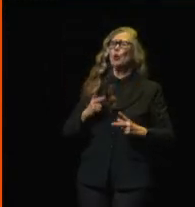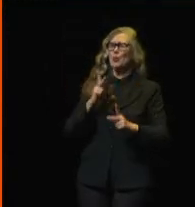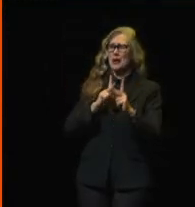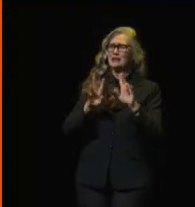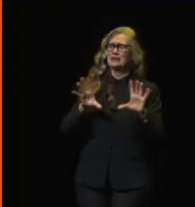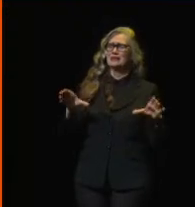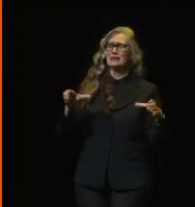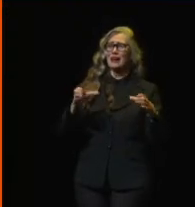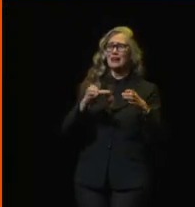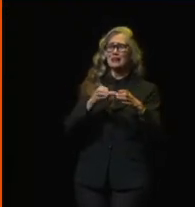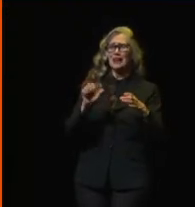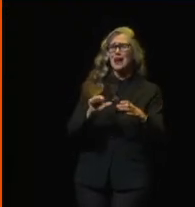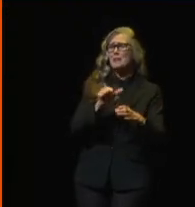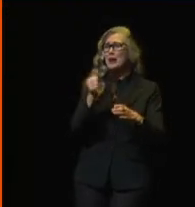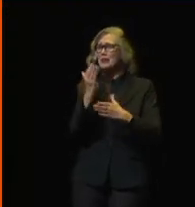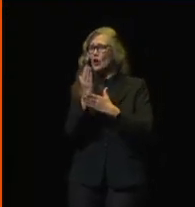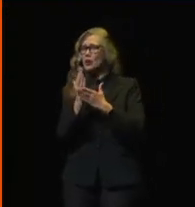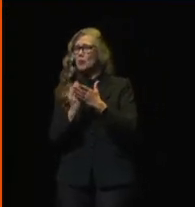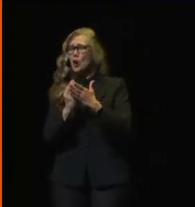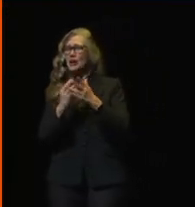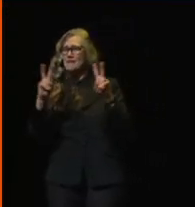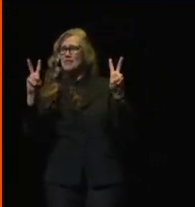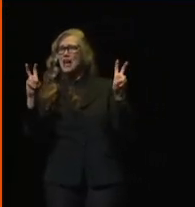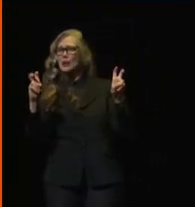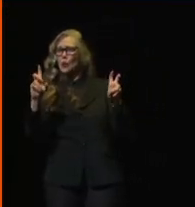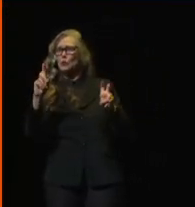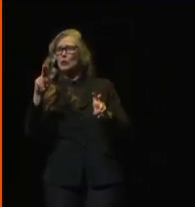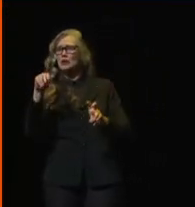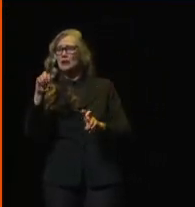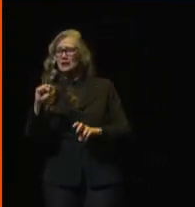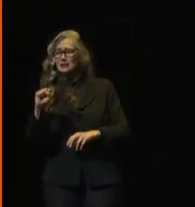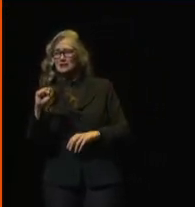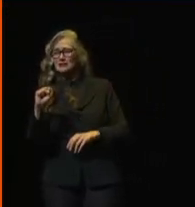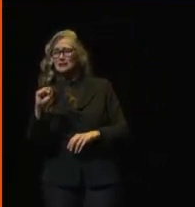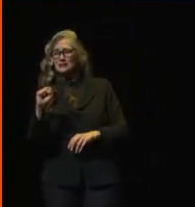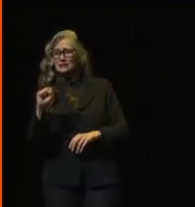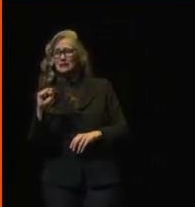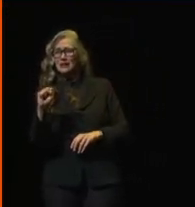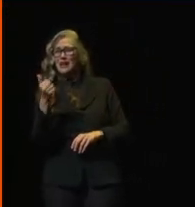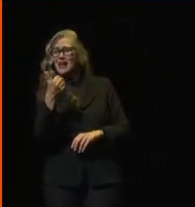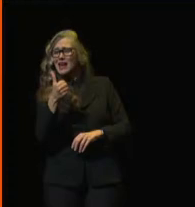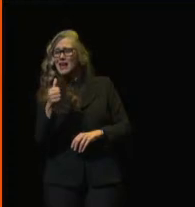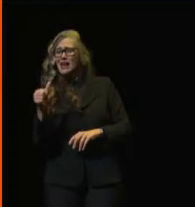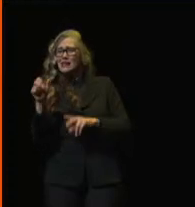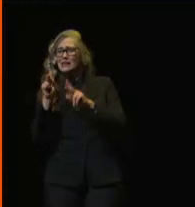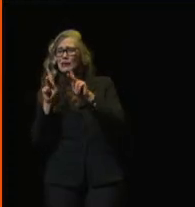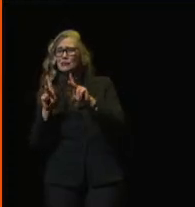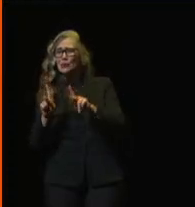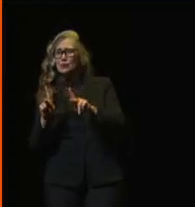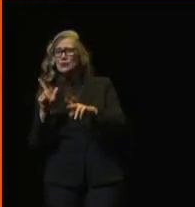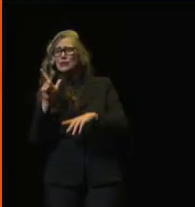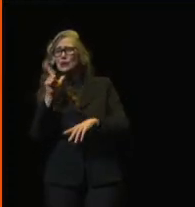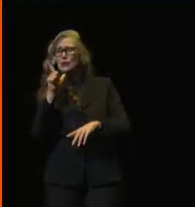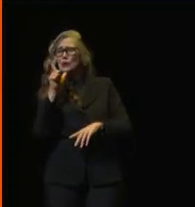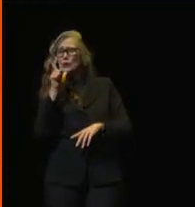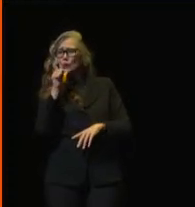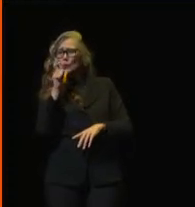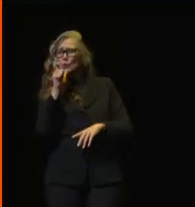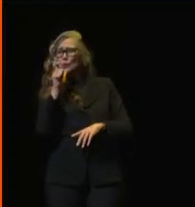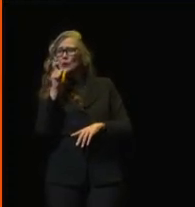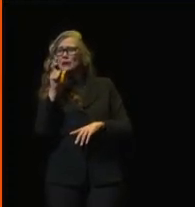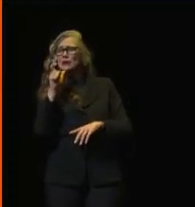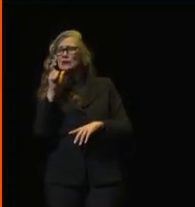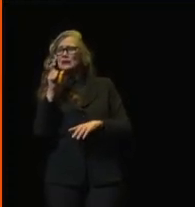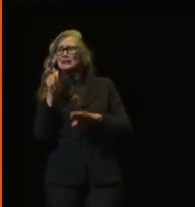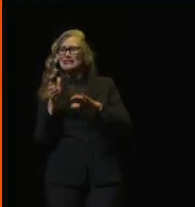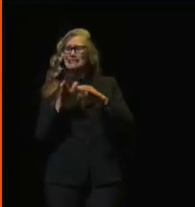of Dunn's meditation: any person's death diminishes me. Ady didn't believe that he was special, that there was